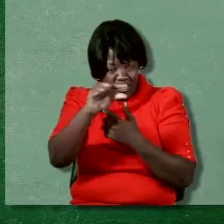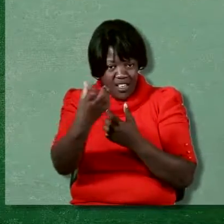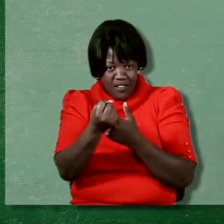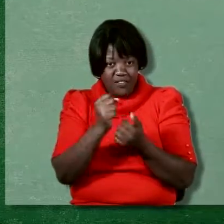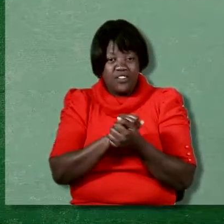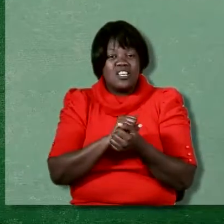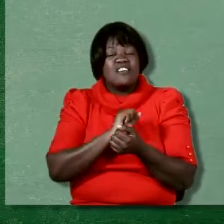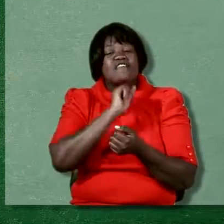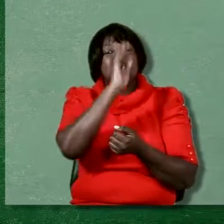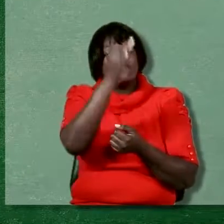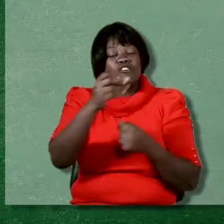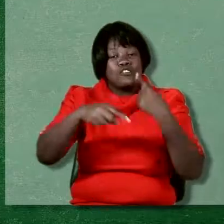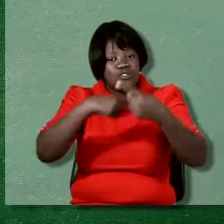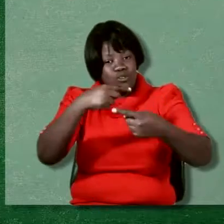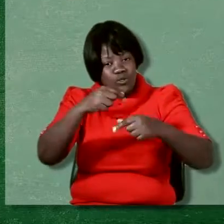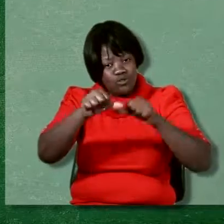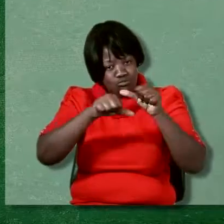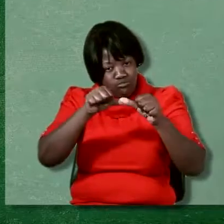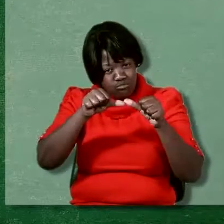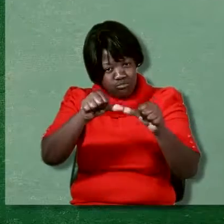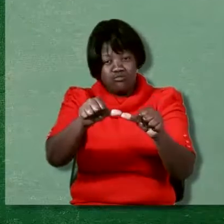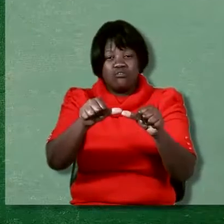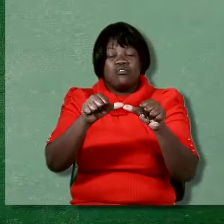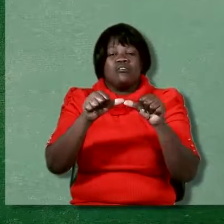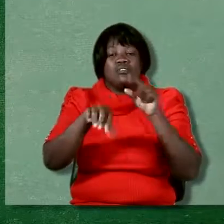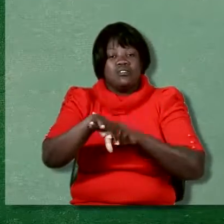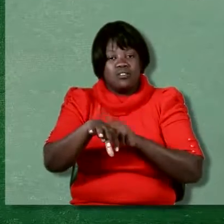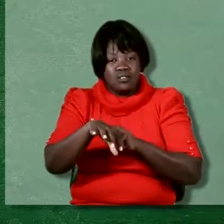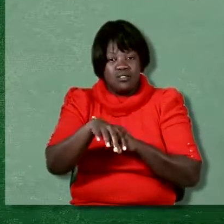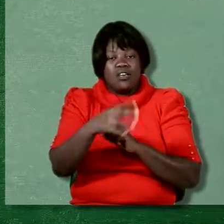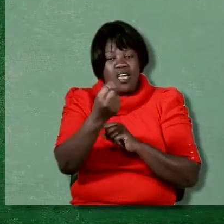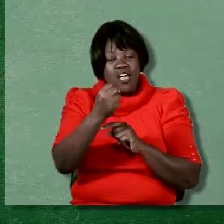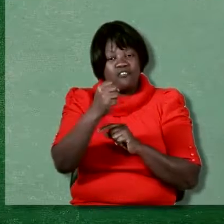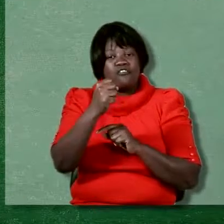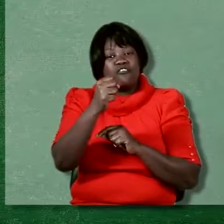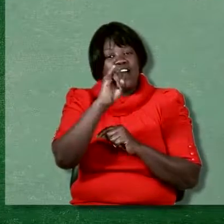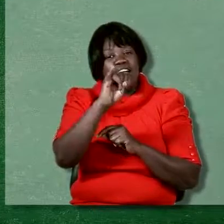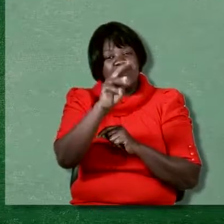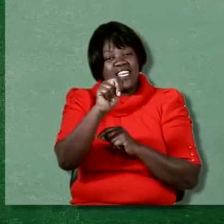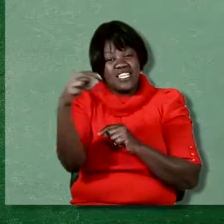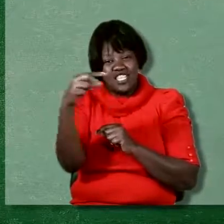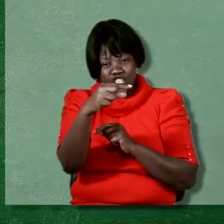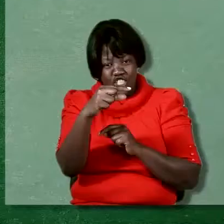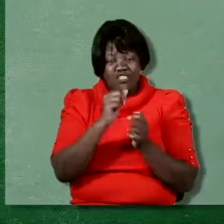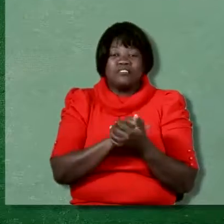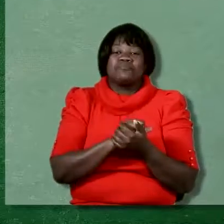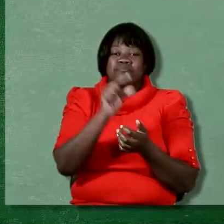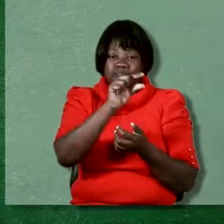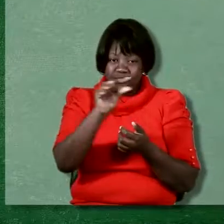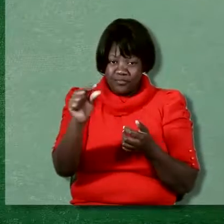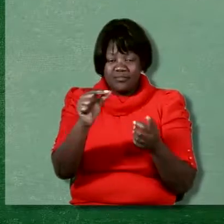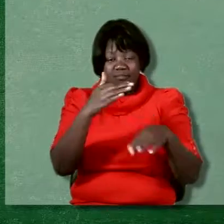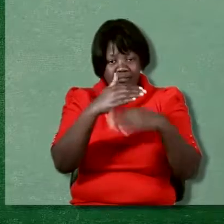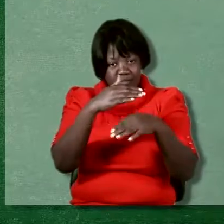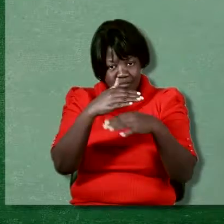or shall is followed by adding ing at the end of the verb. For example, I shall be doing my homework and John will be